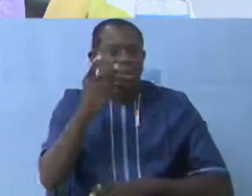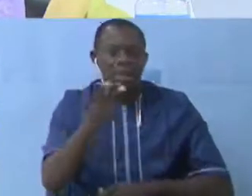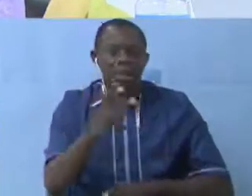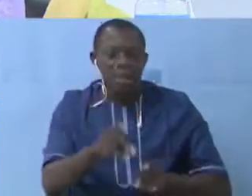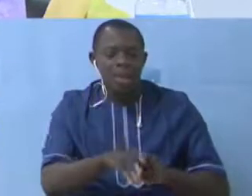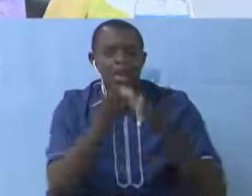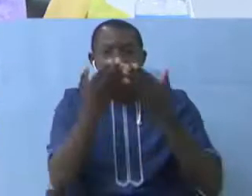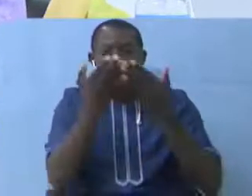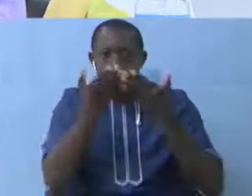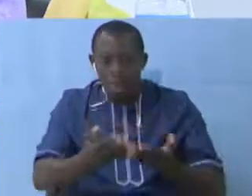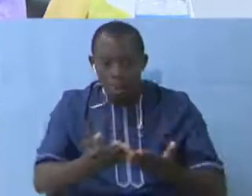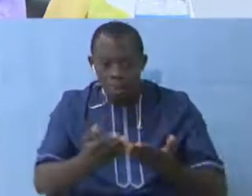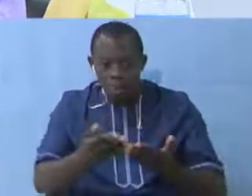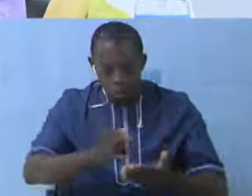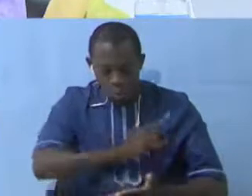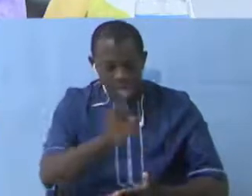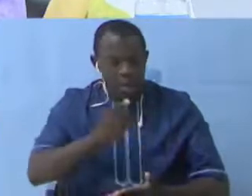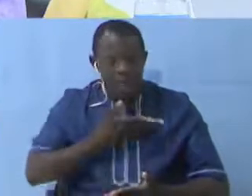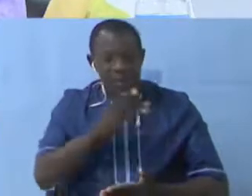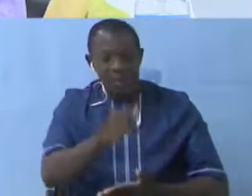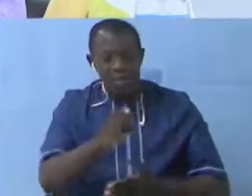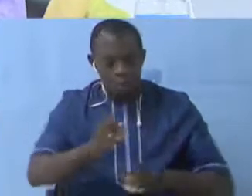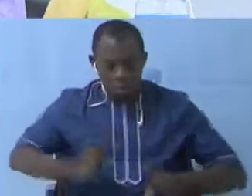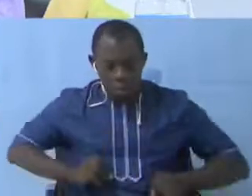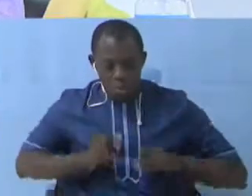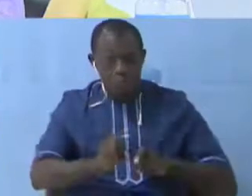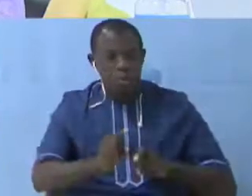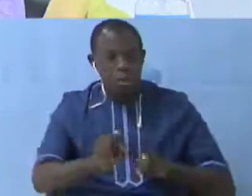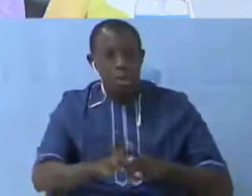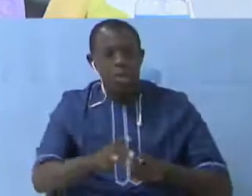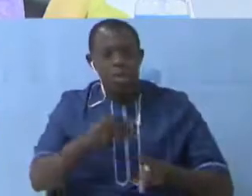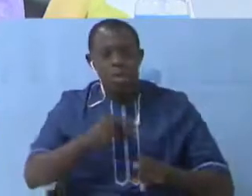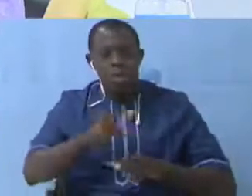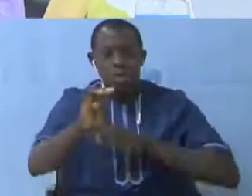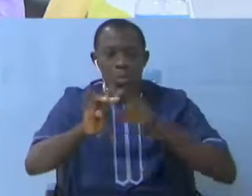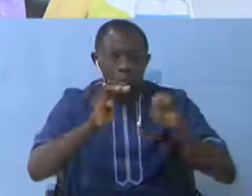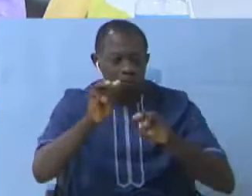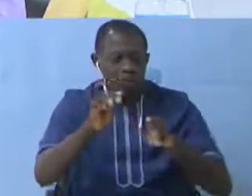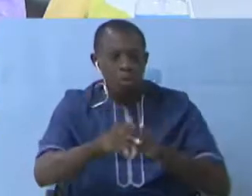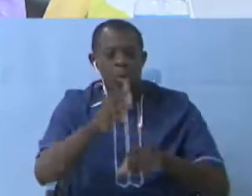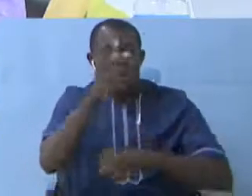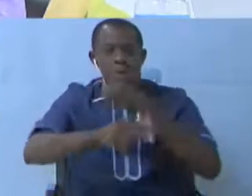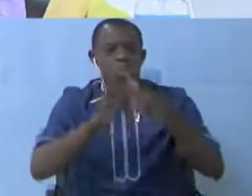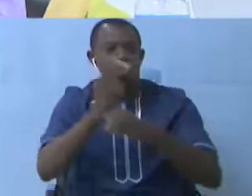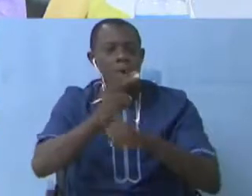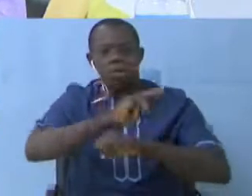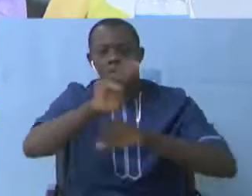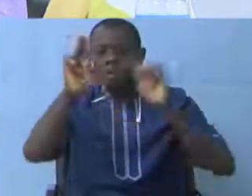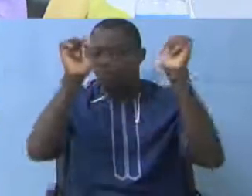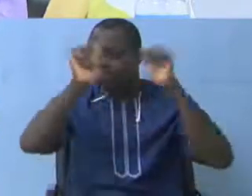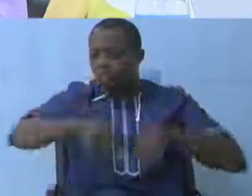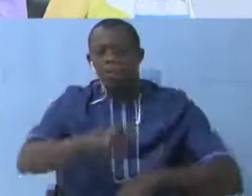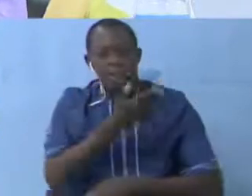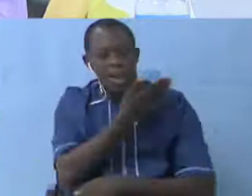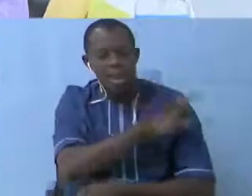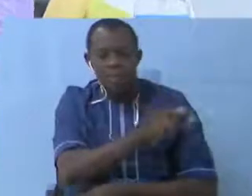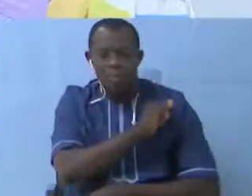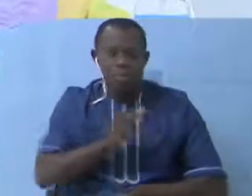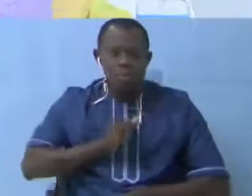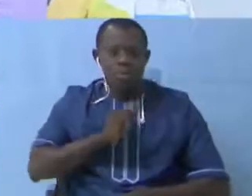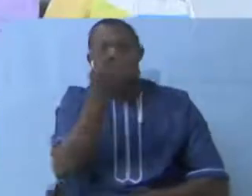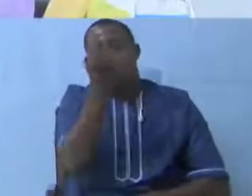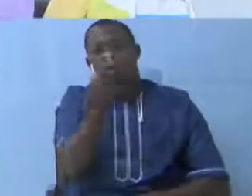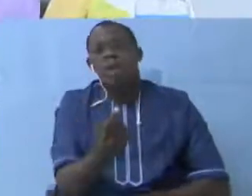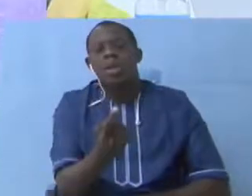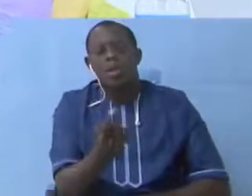And now we have this opportunity to move. The world cannot leave us alone. And that was our thing